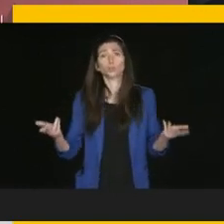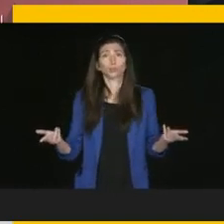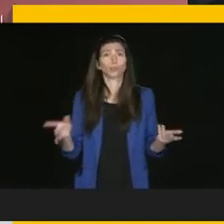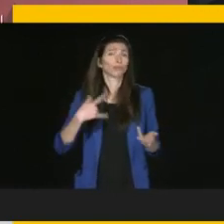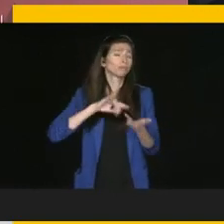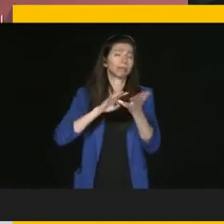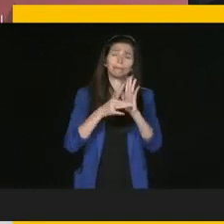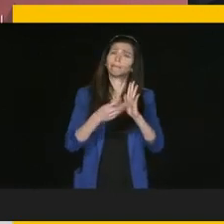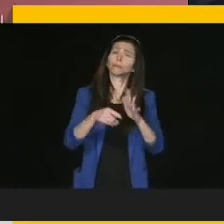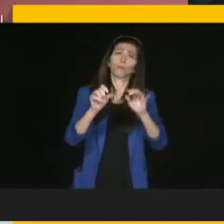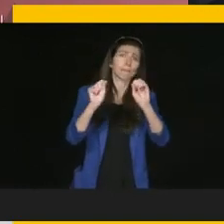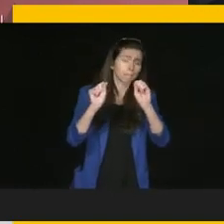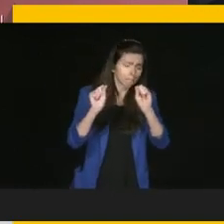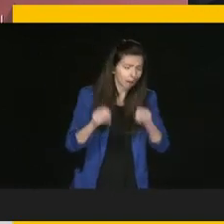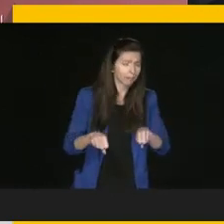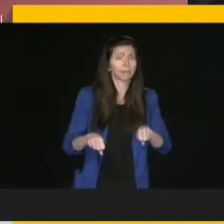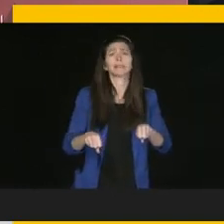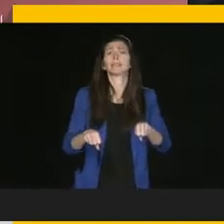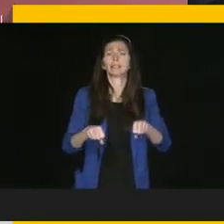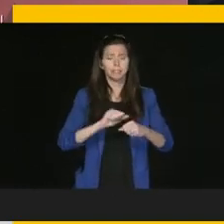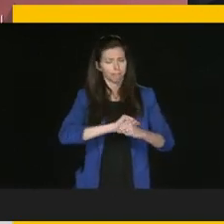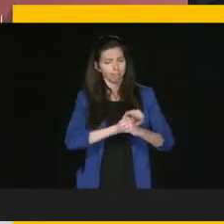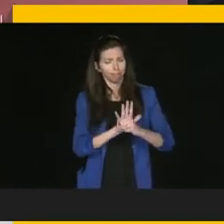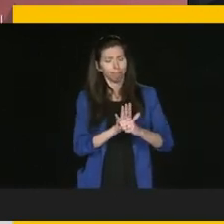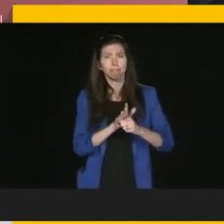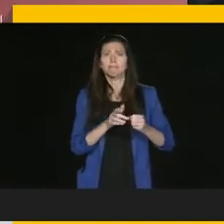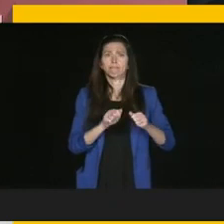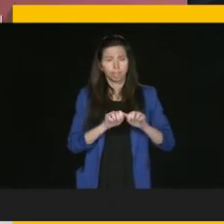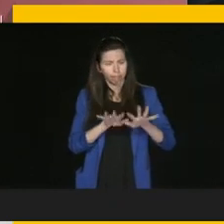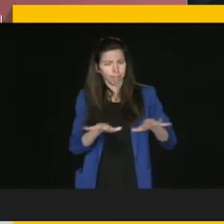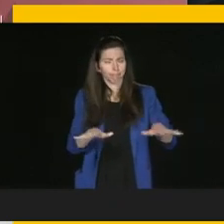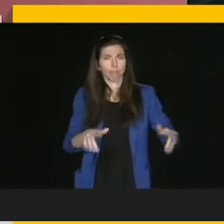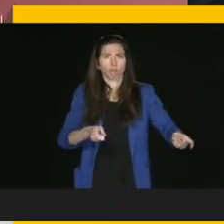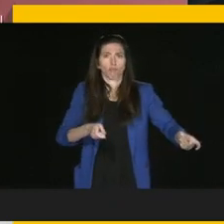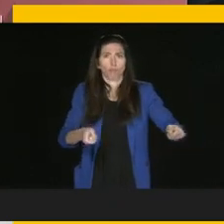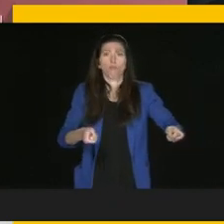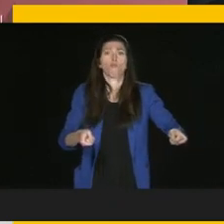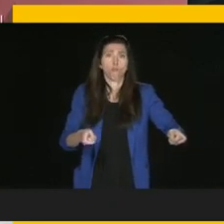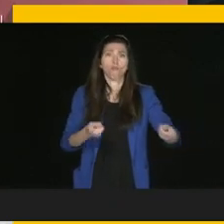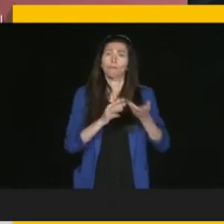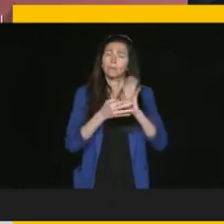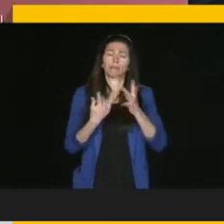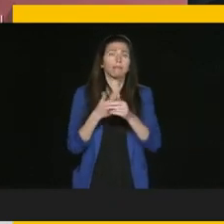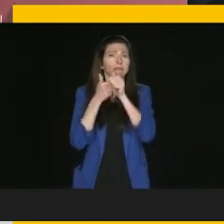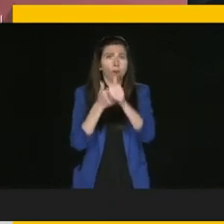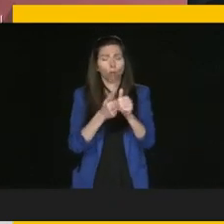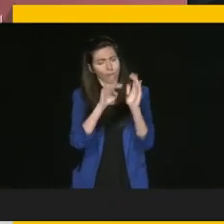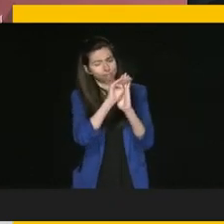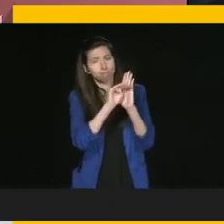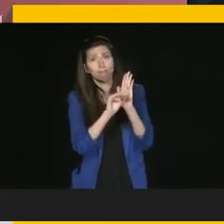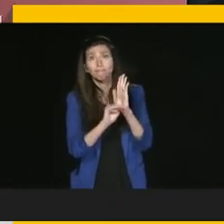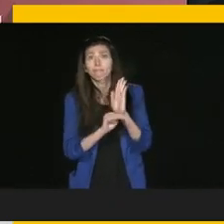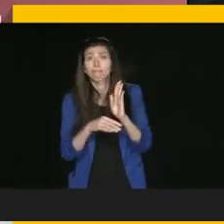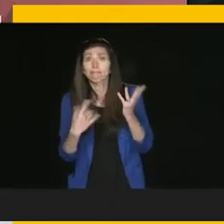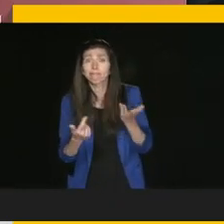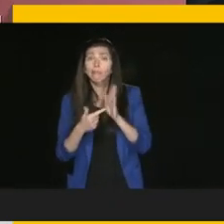using tried and true public health measures, such as asking every Canadian to stay at